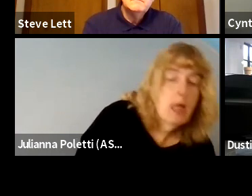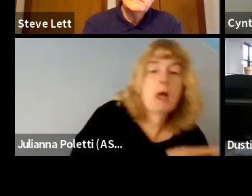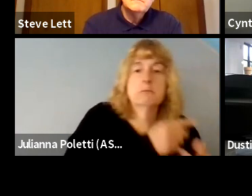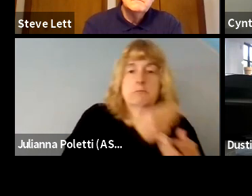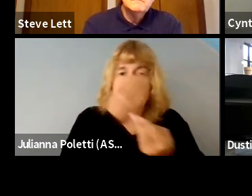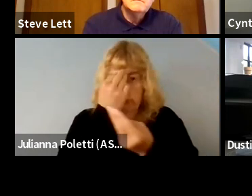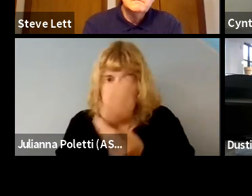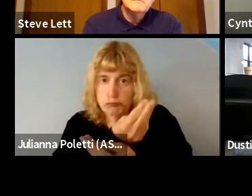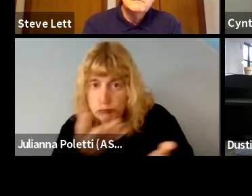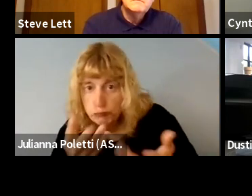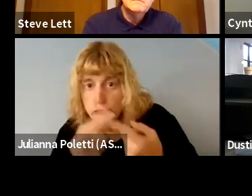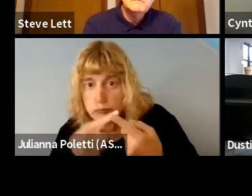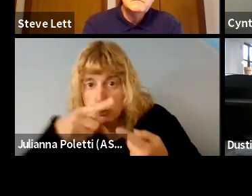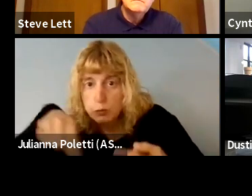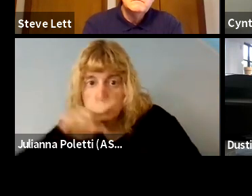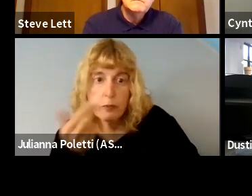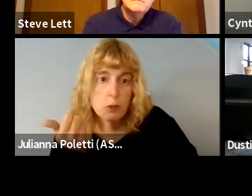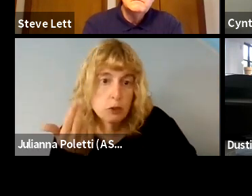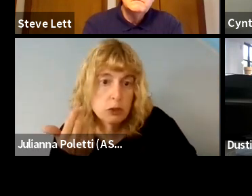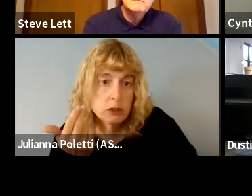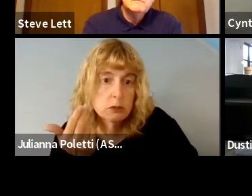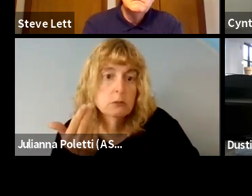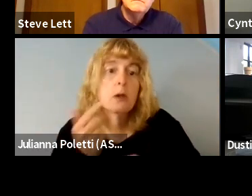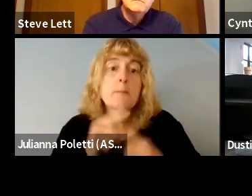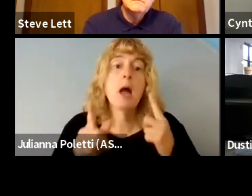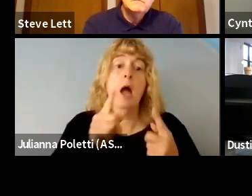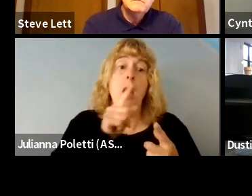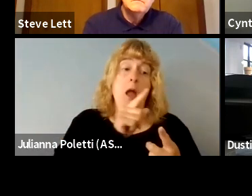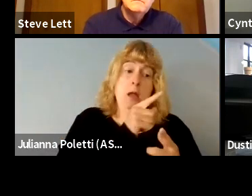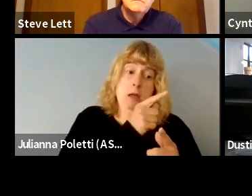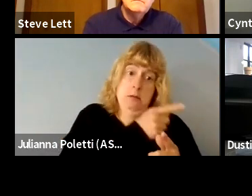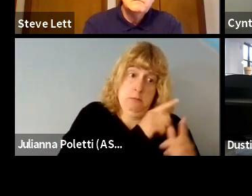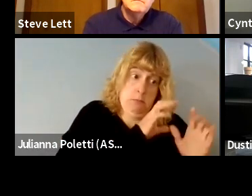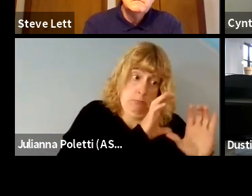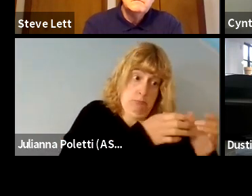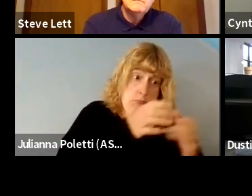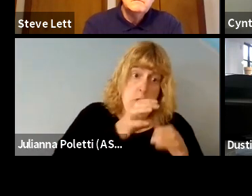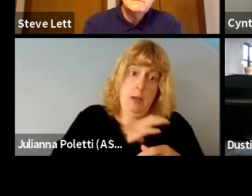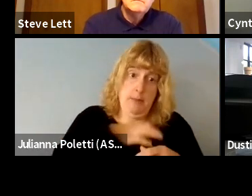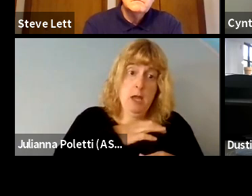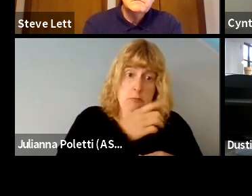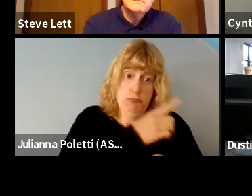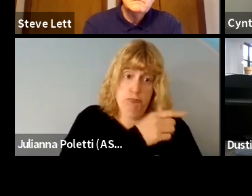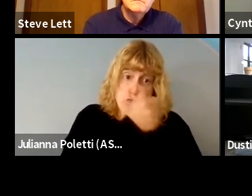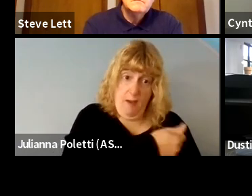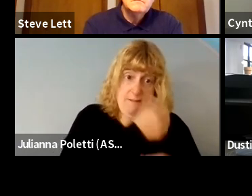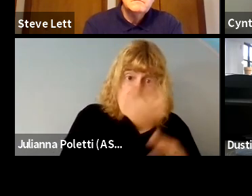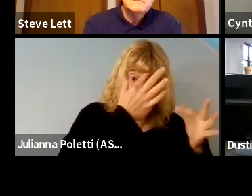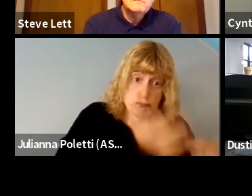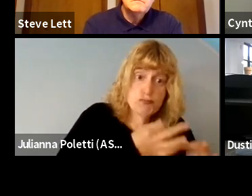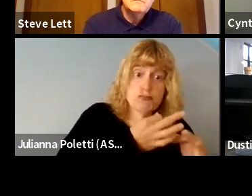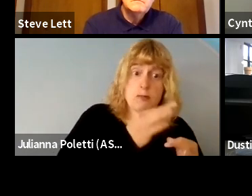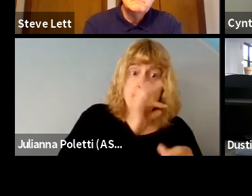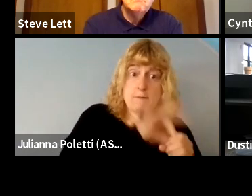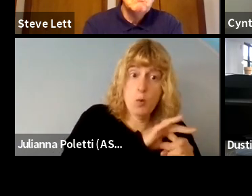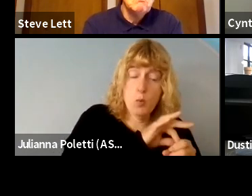committees make their own, choose to make their own vote on it, which would be good but after we've all heard